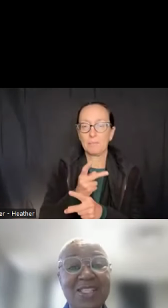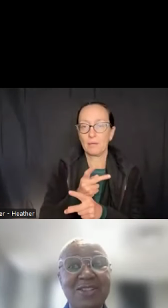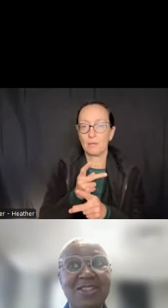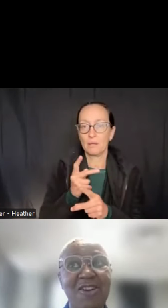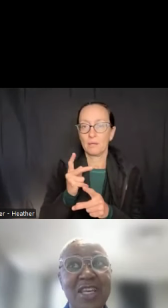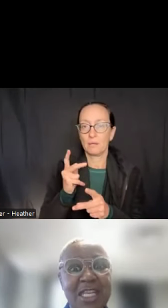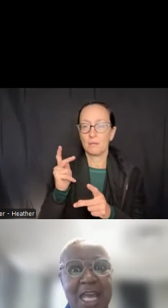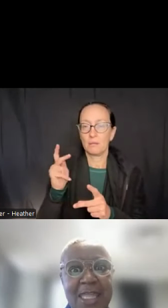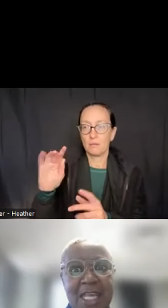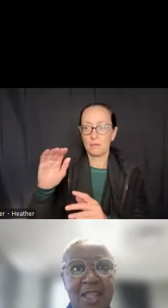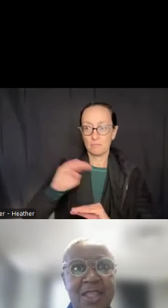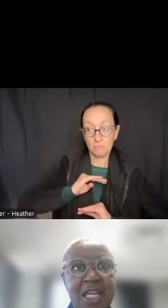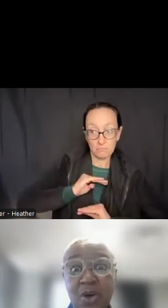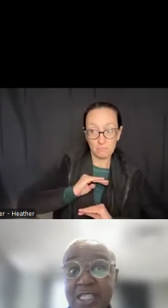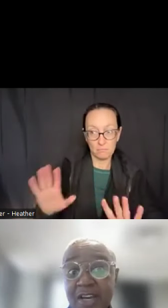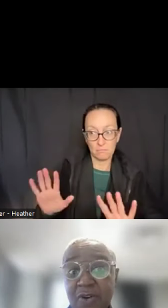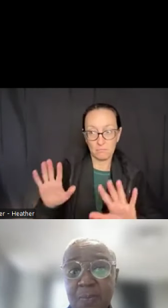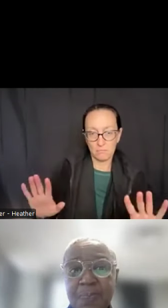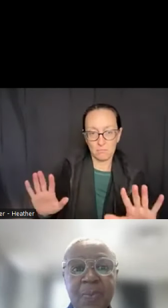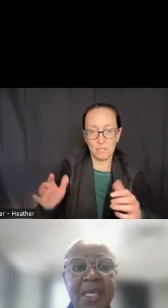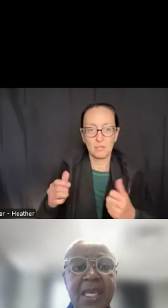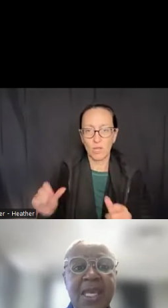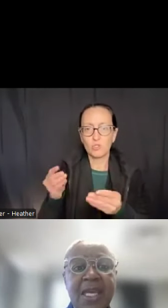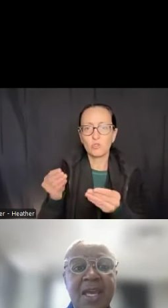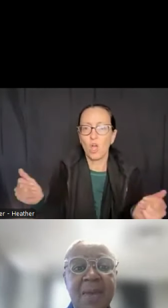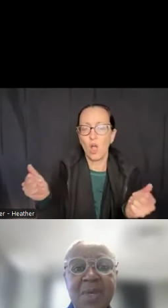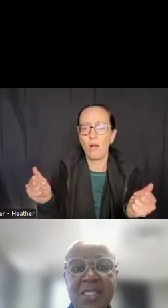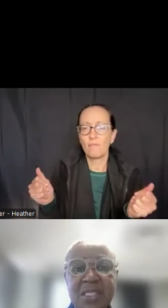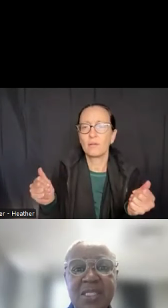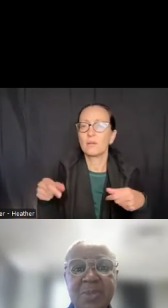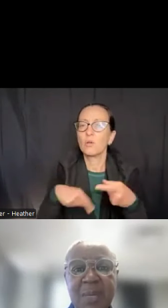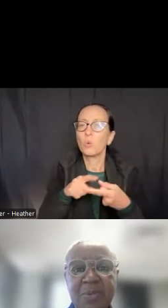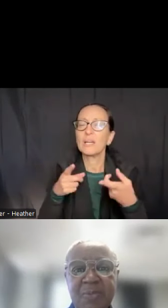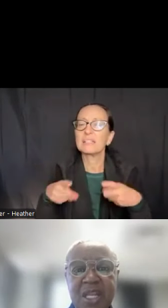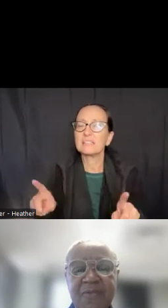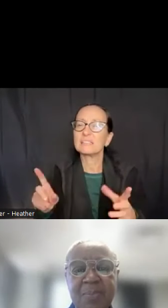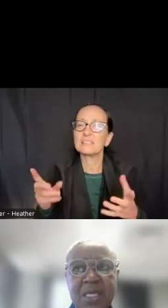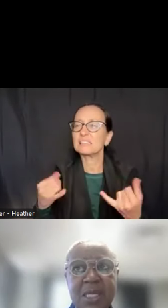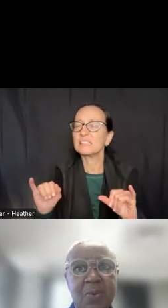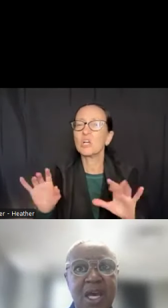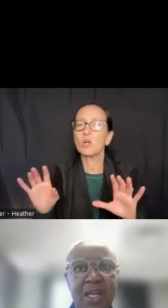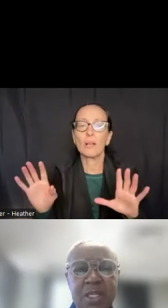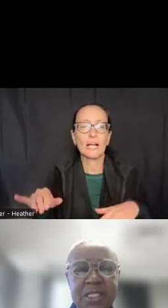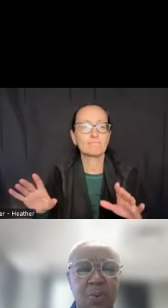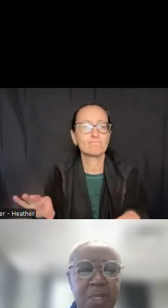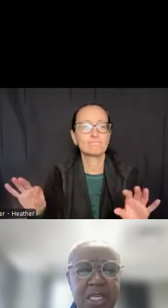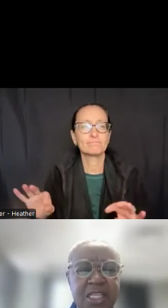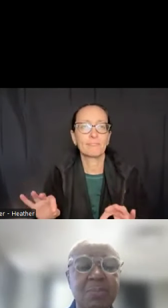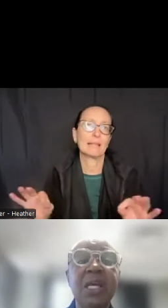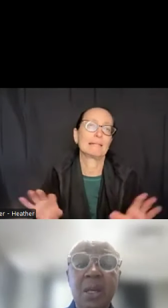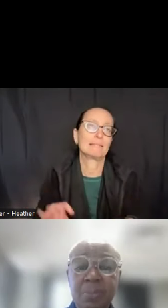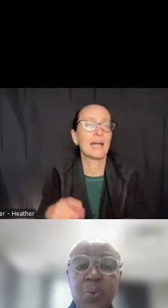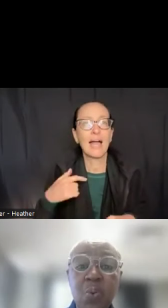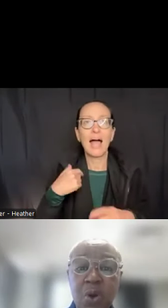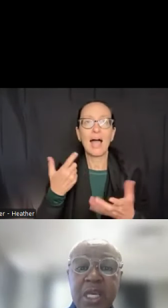by solving it at the lowest level. And that means some type of, if that means, I don't want to say the word mediation,